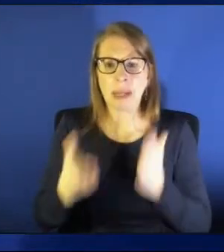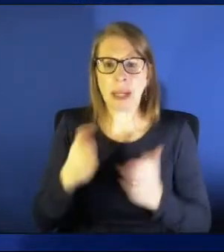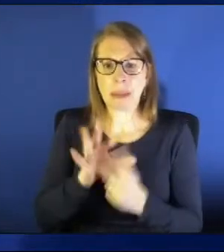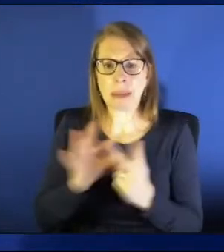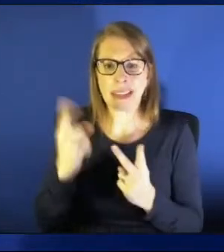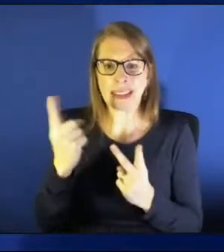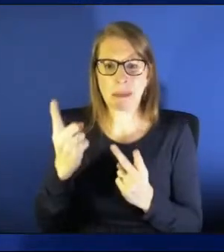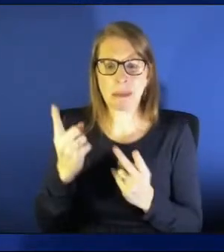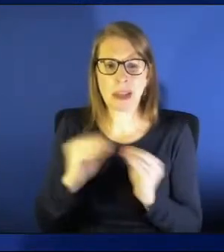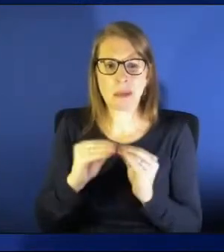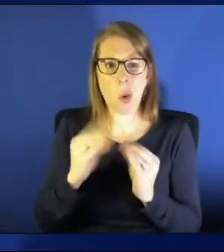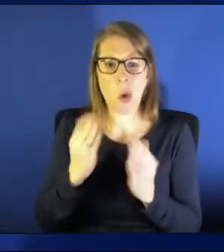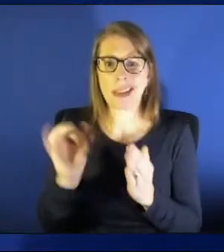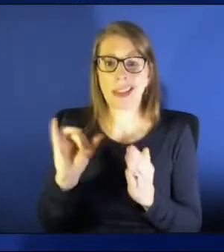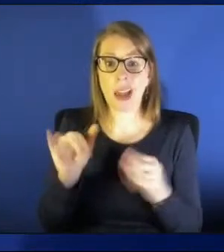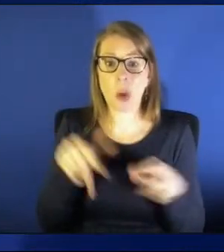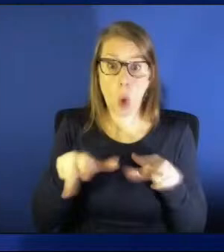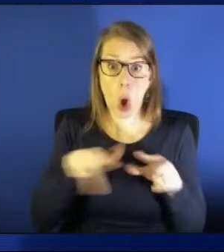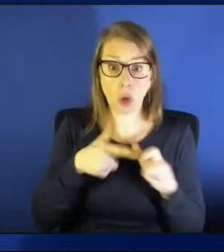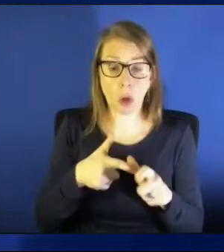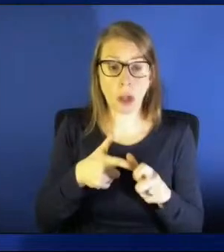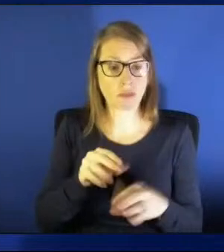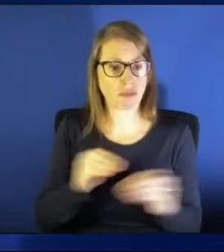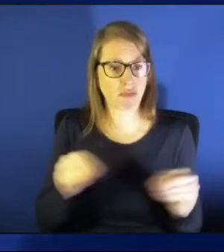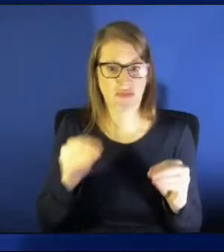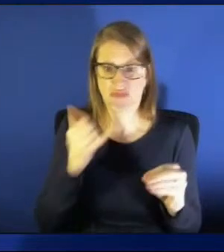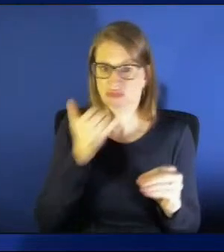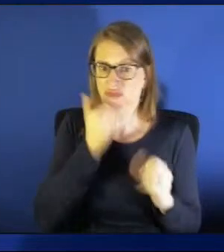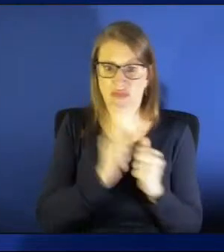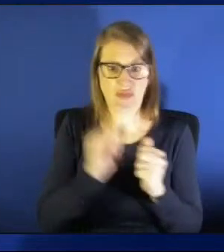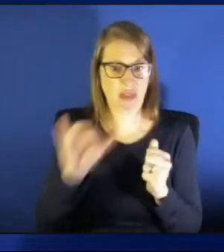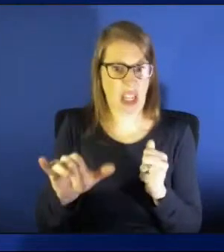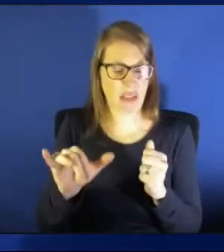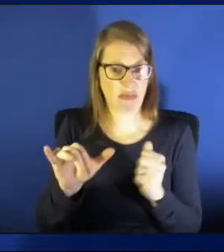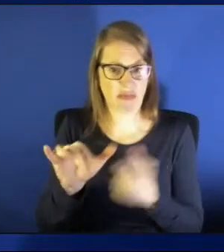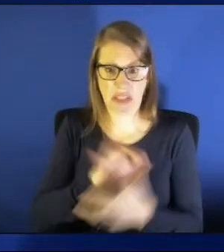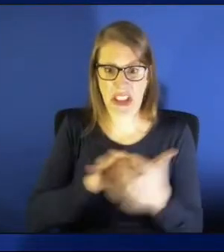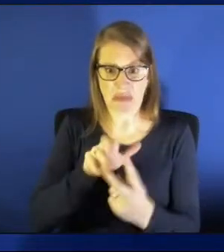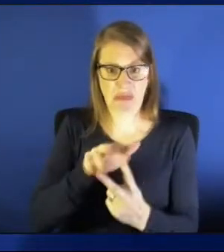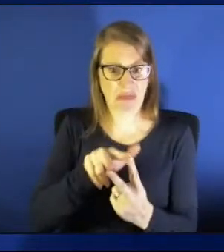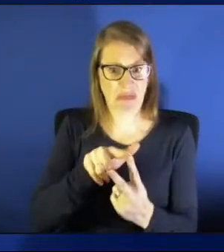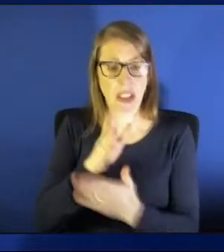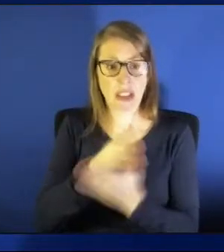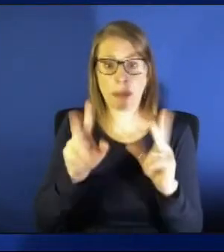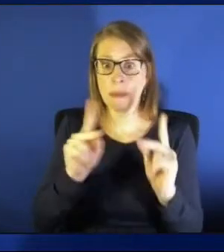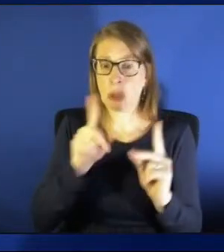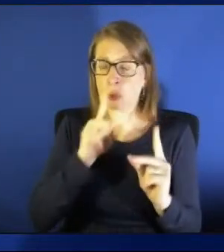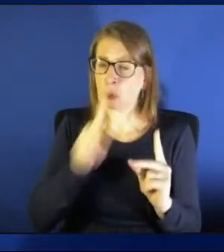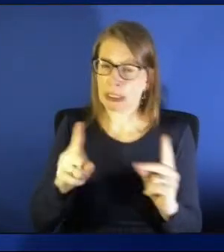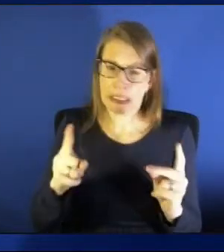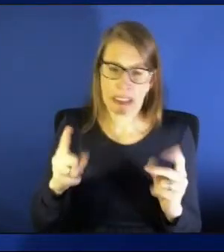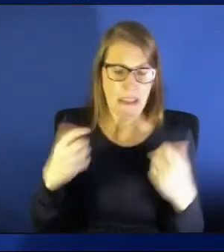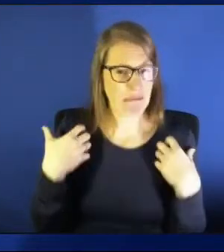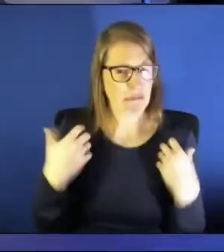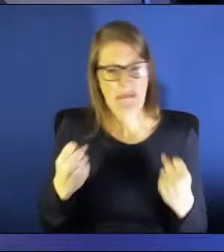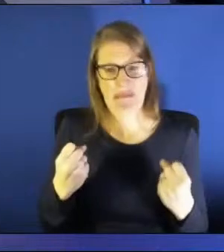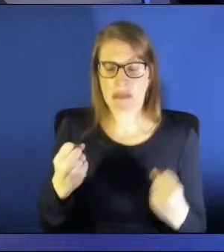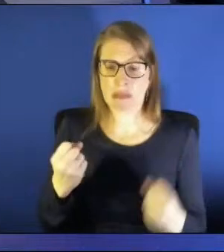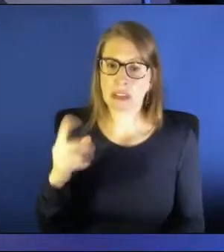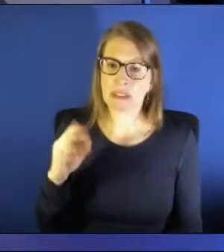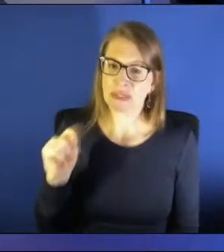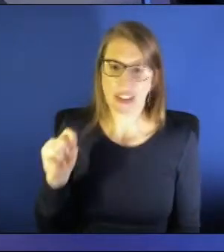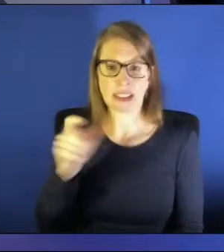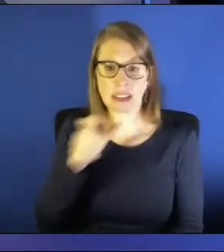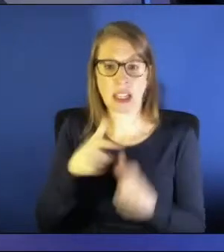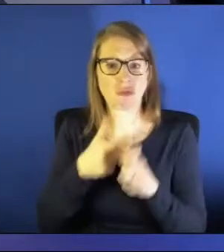or walk-run. There is nothing wrong with that at all. And we can see some people who are extremely fit who really don't run at all. What are the feelings